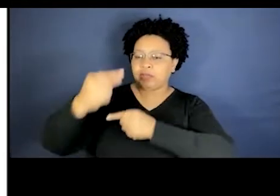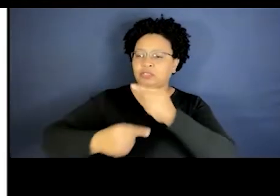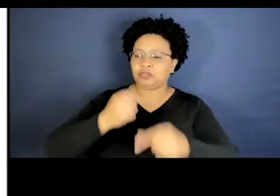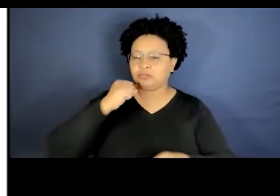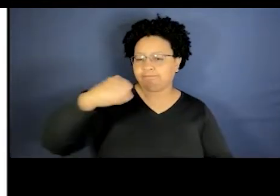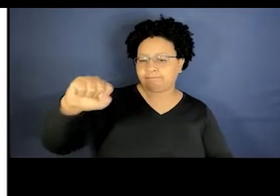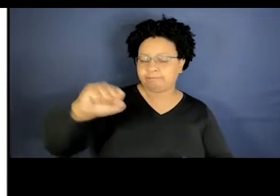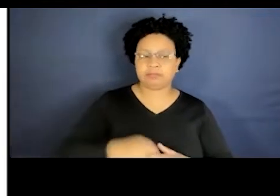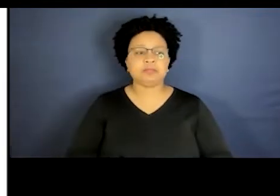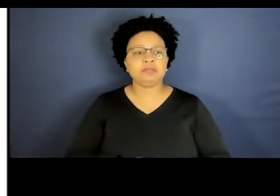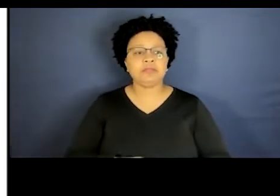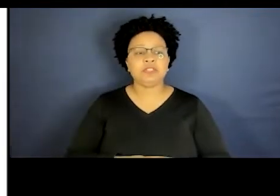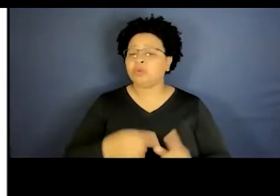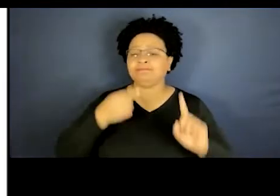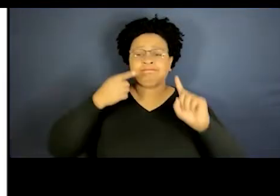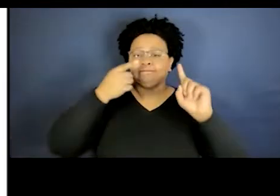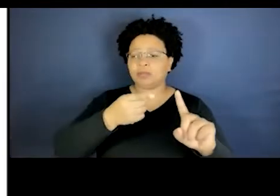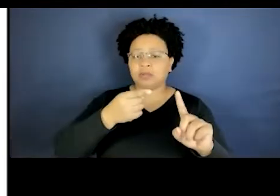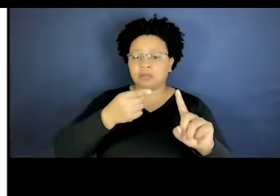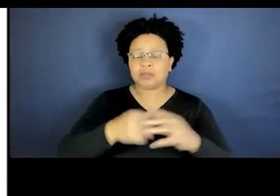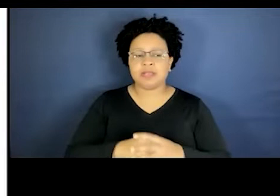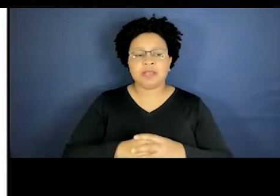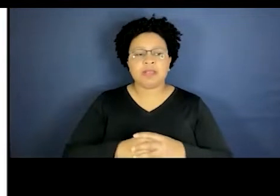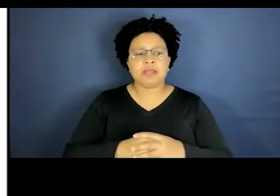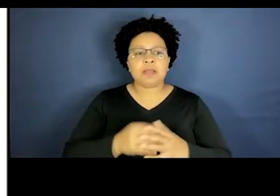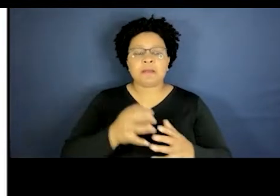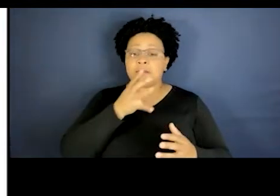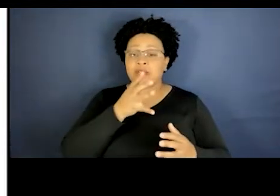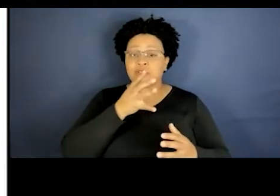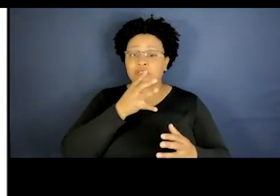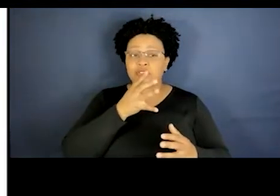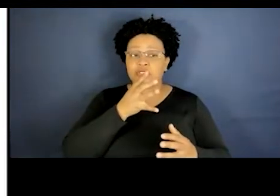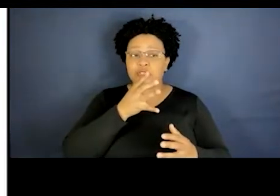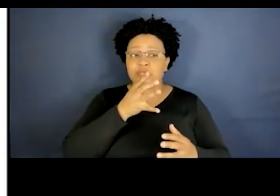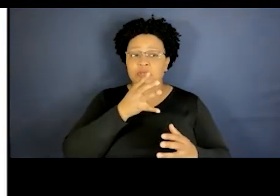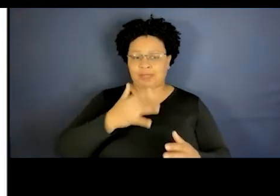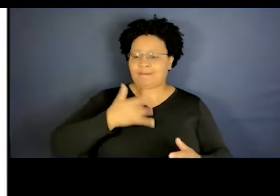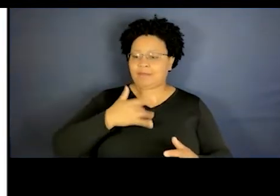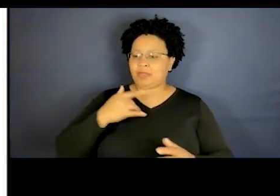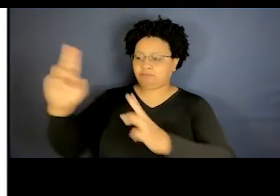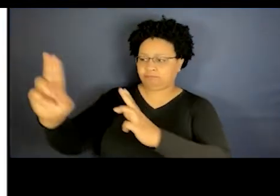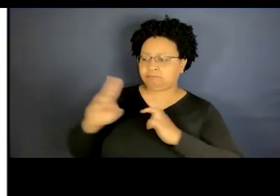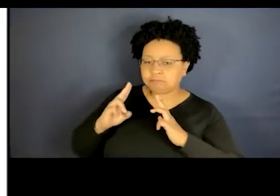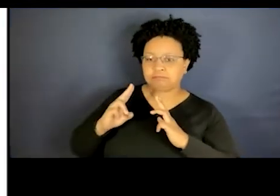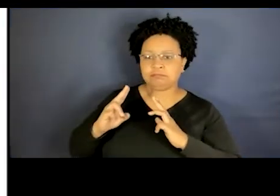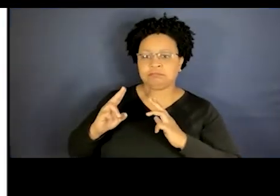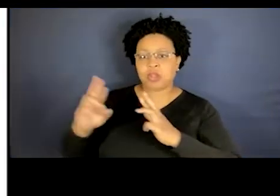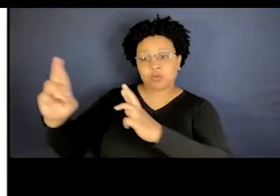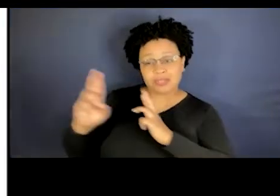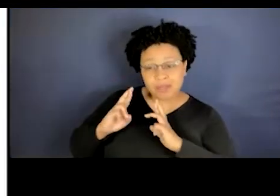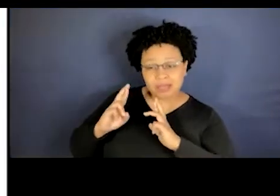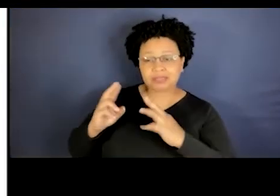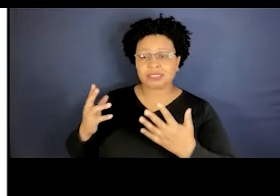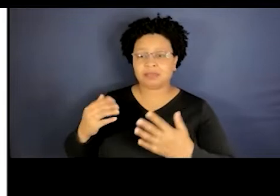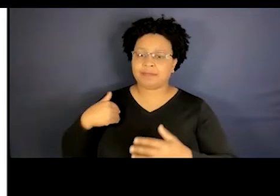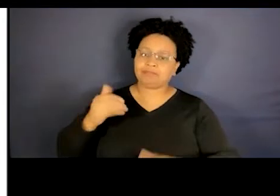bottom line, mothers when they were respected and empowered, they had good relationships with schools and